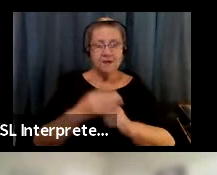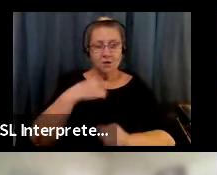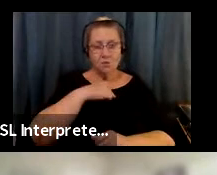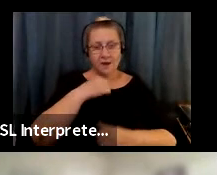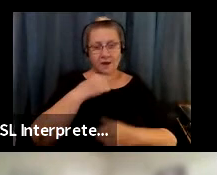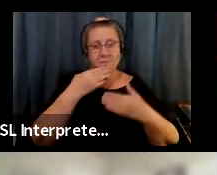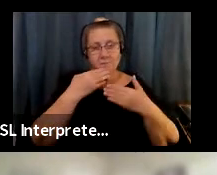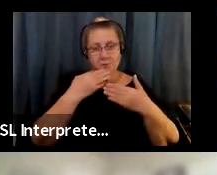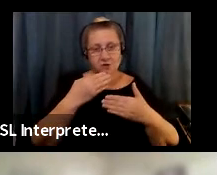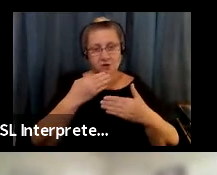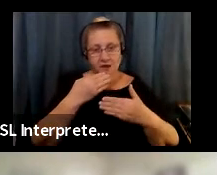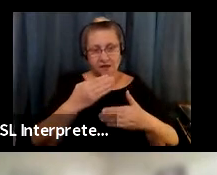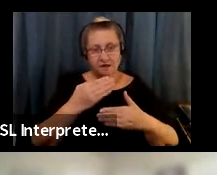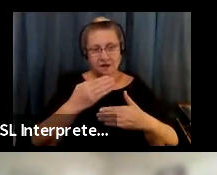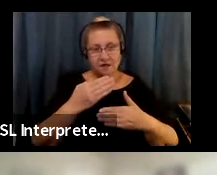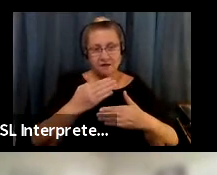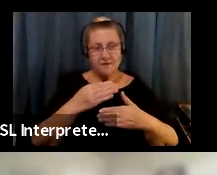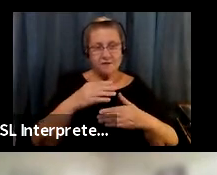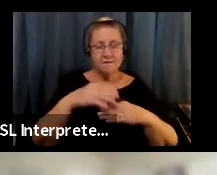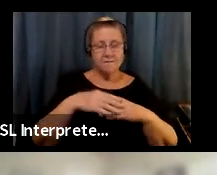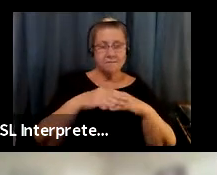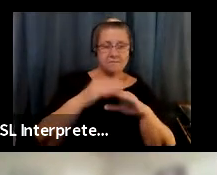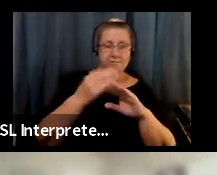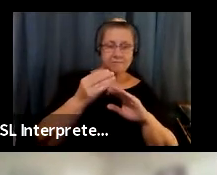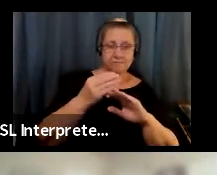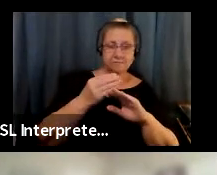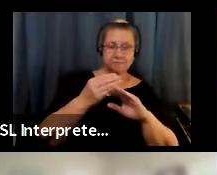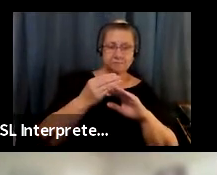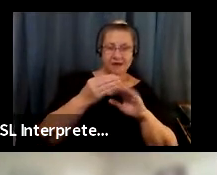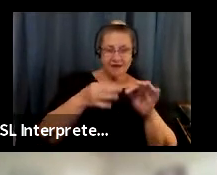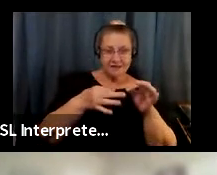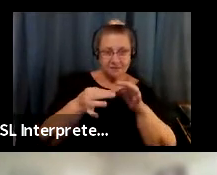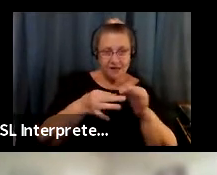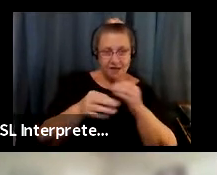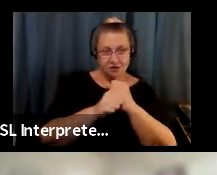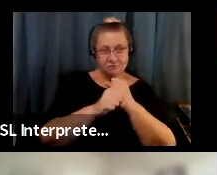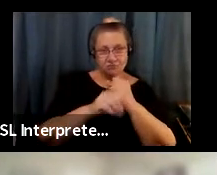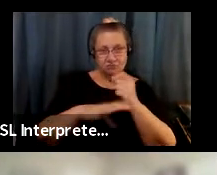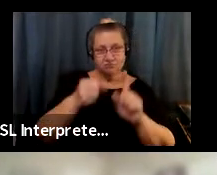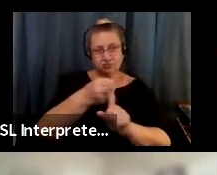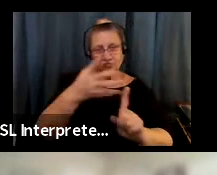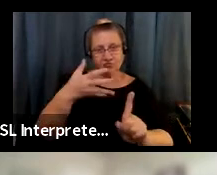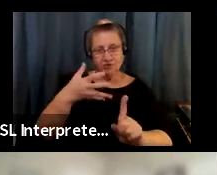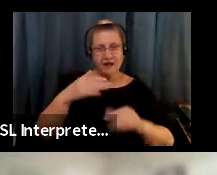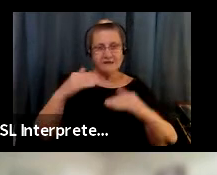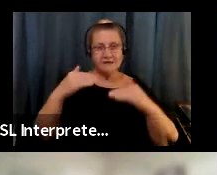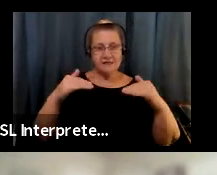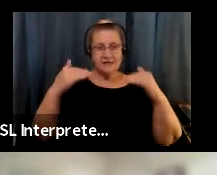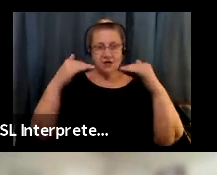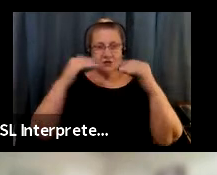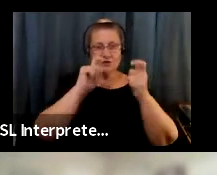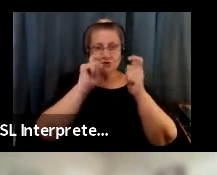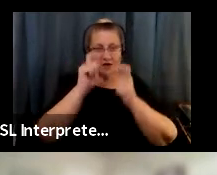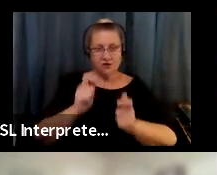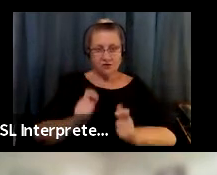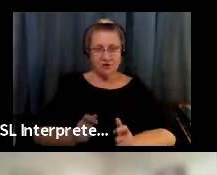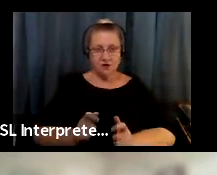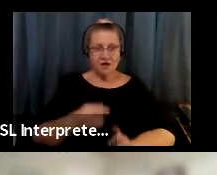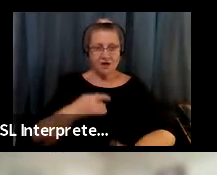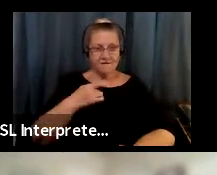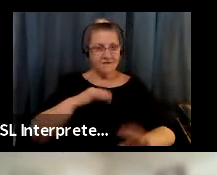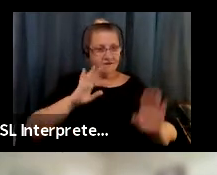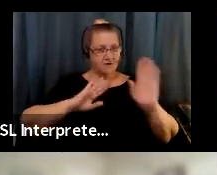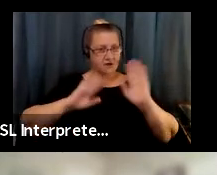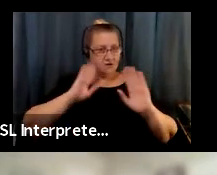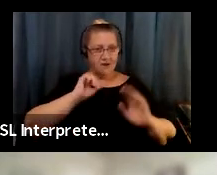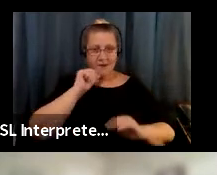and the explanation as the tiers were changing. This was also a bit of a frustrating point, but not because it's